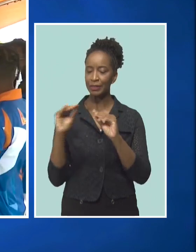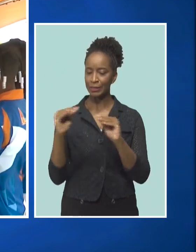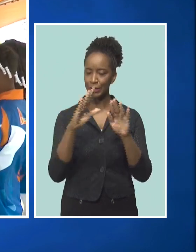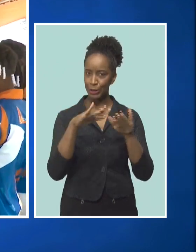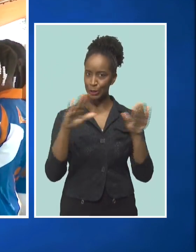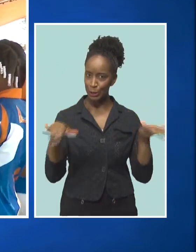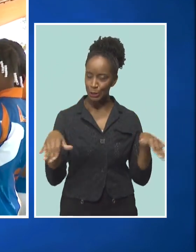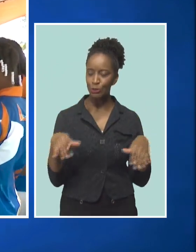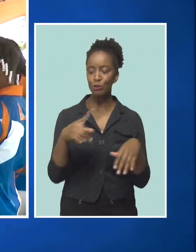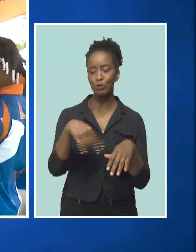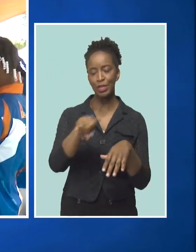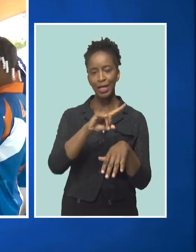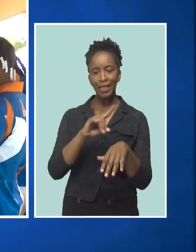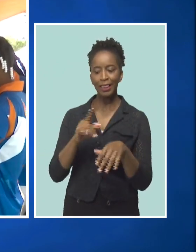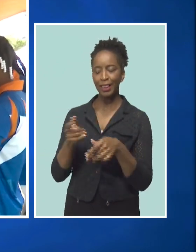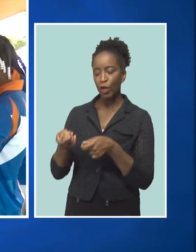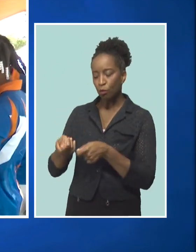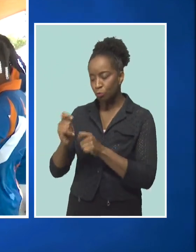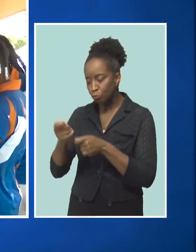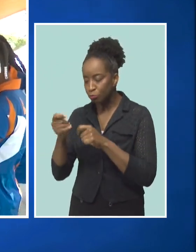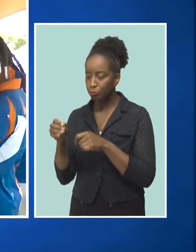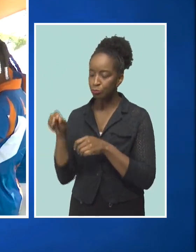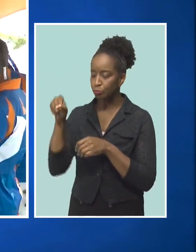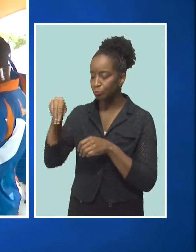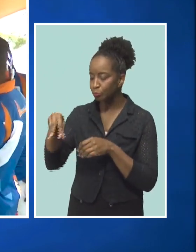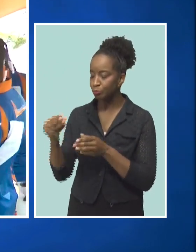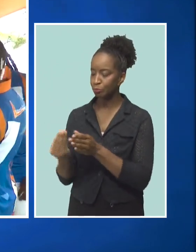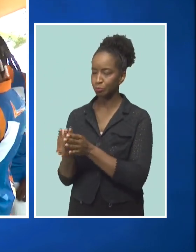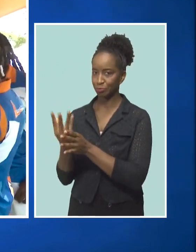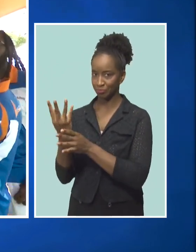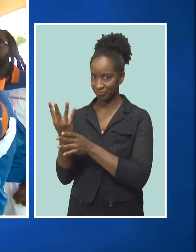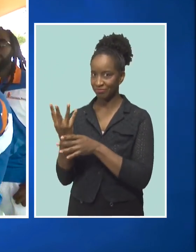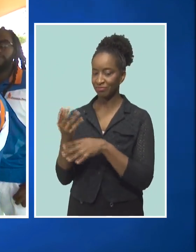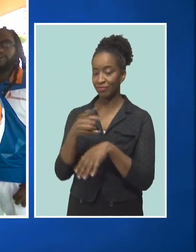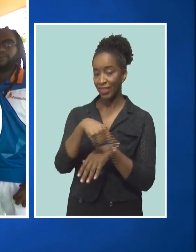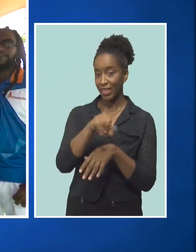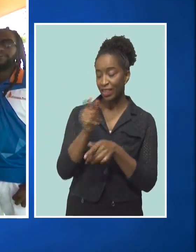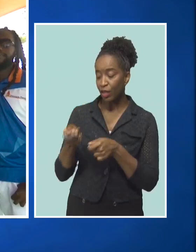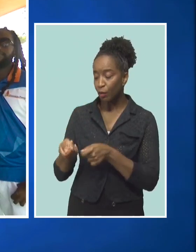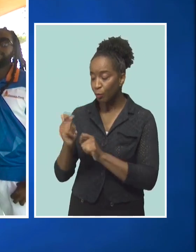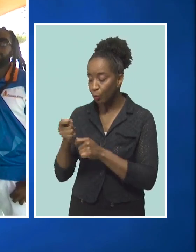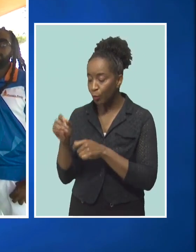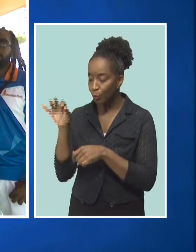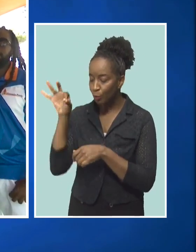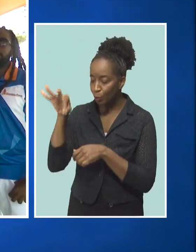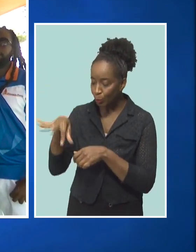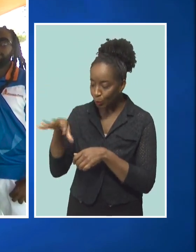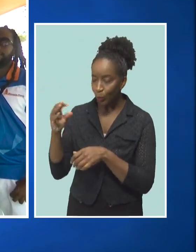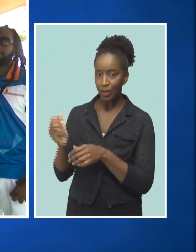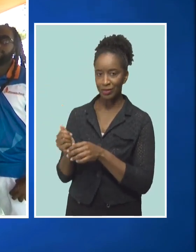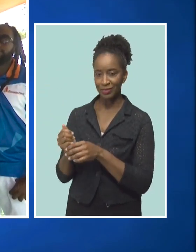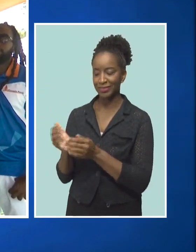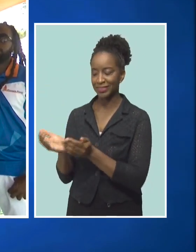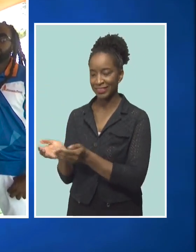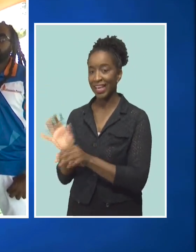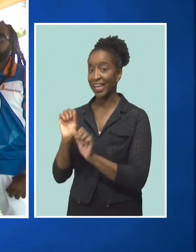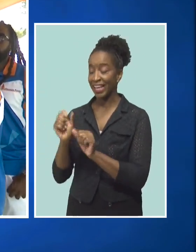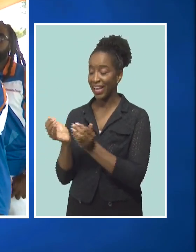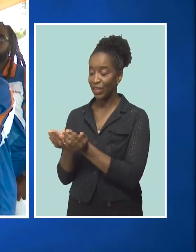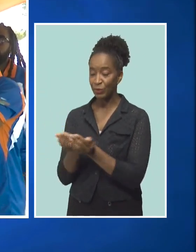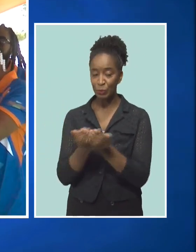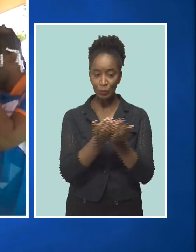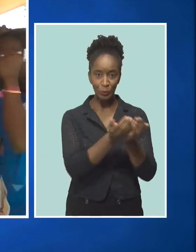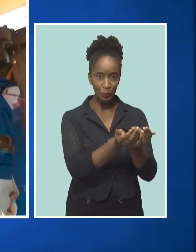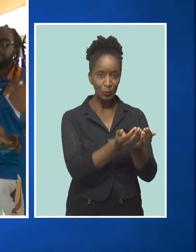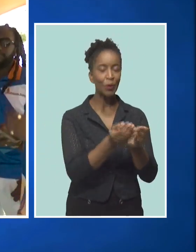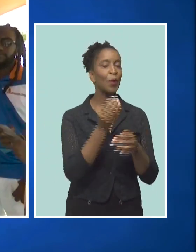well, and they actually get to take home the seeds and the plant that they sowed and nurture it